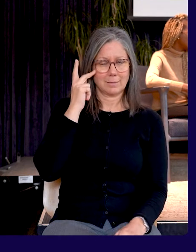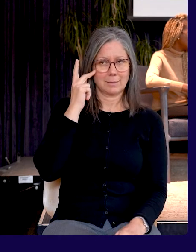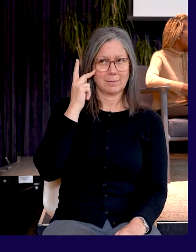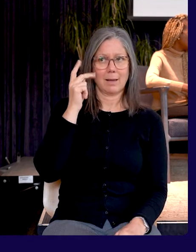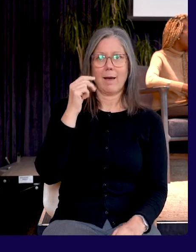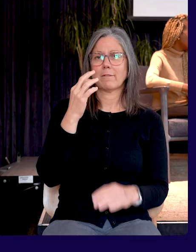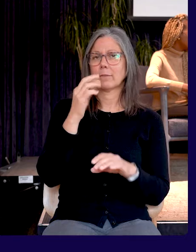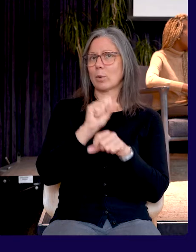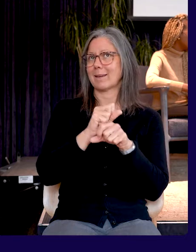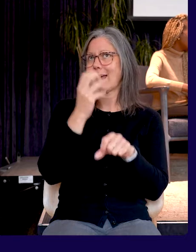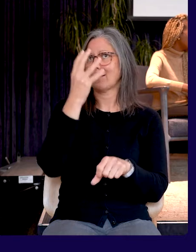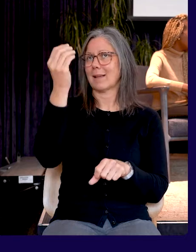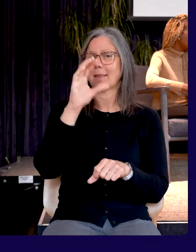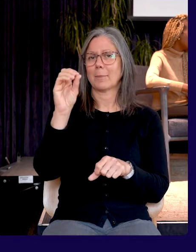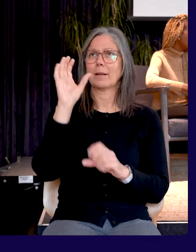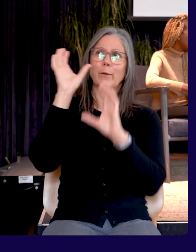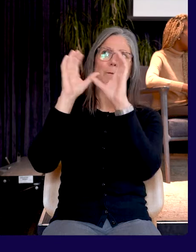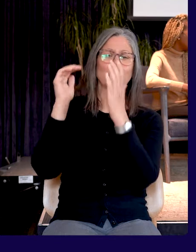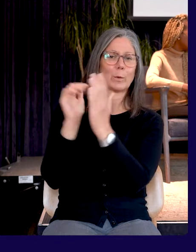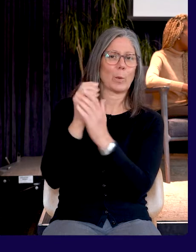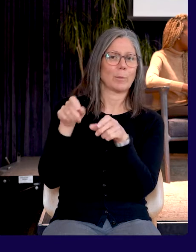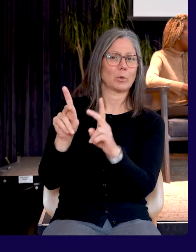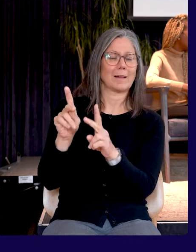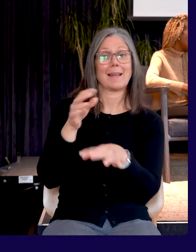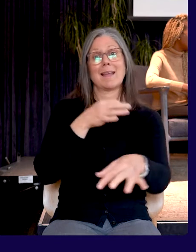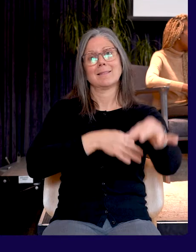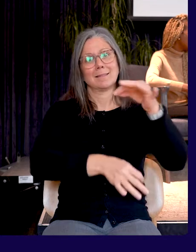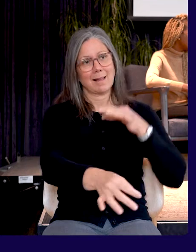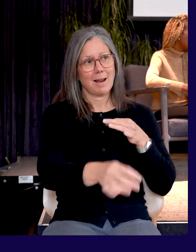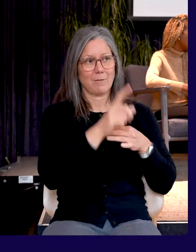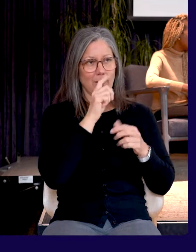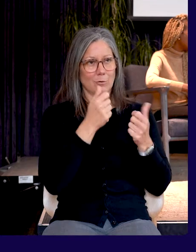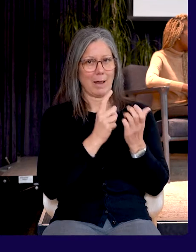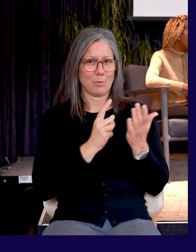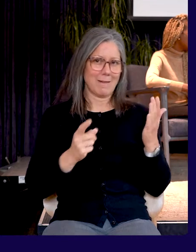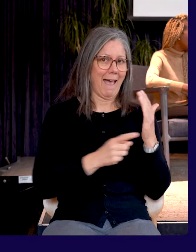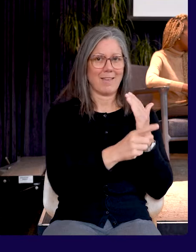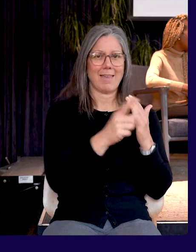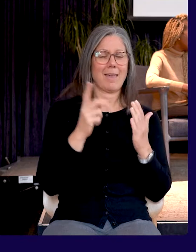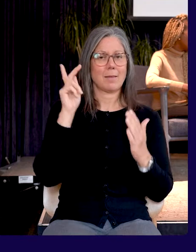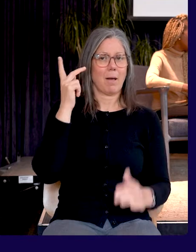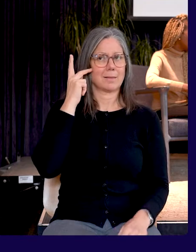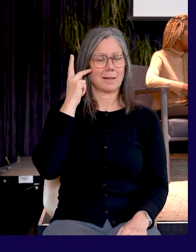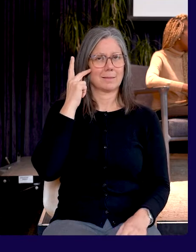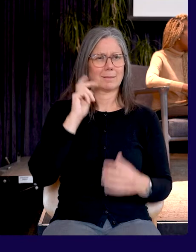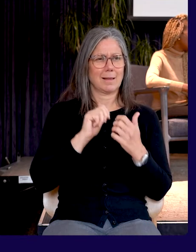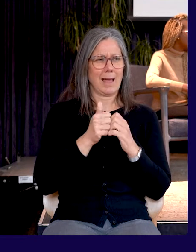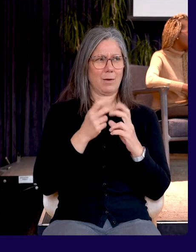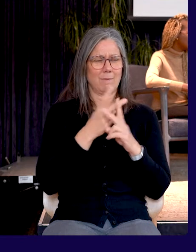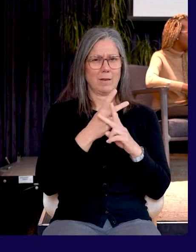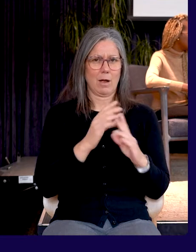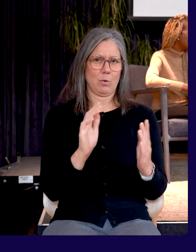going outside of your company to find a new opportunity than it is to actually navigate the politics of how do you find a